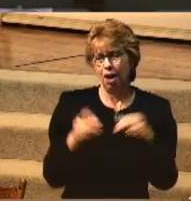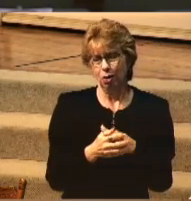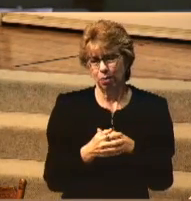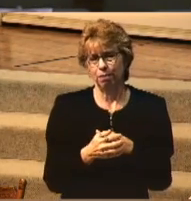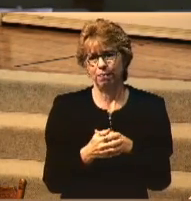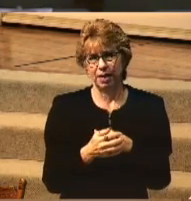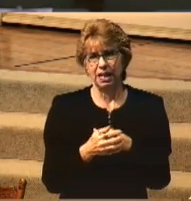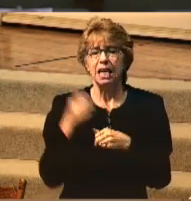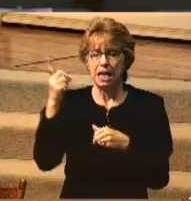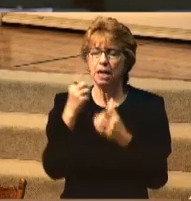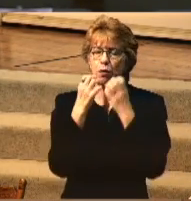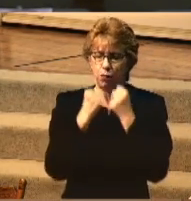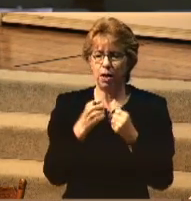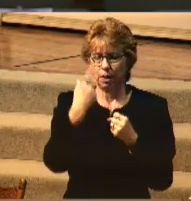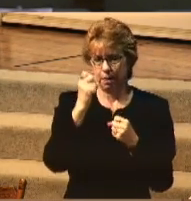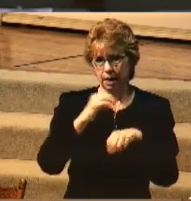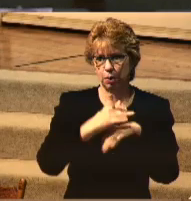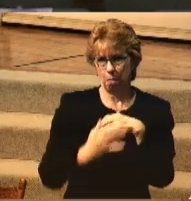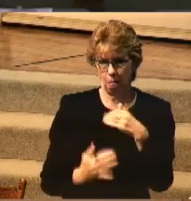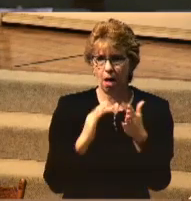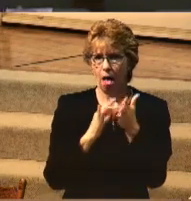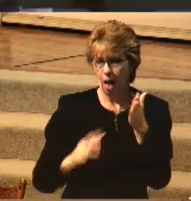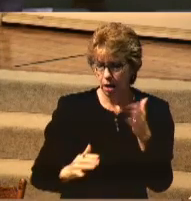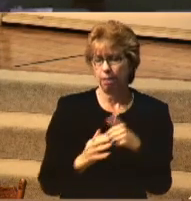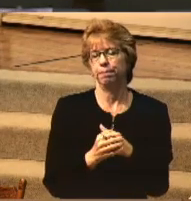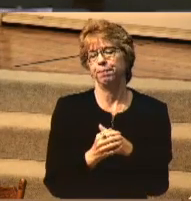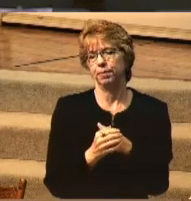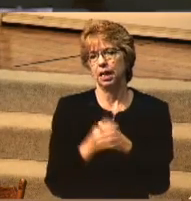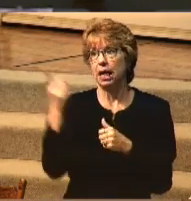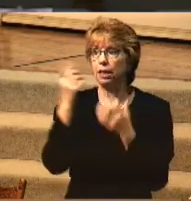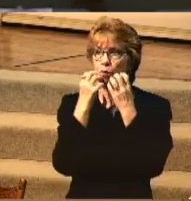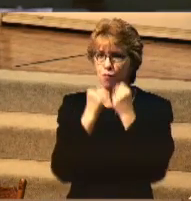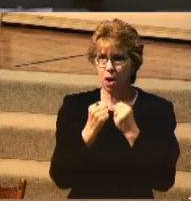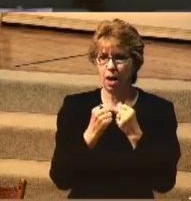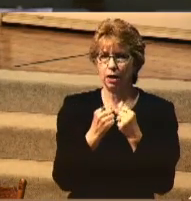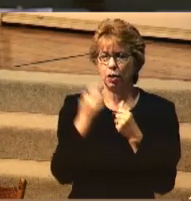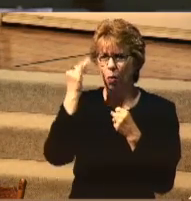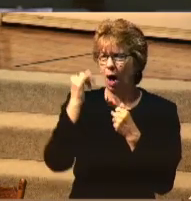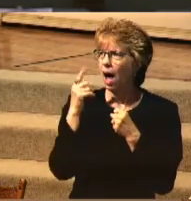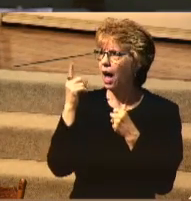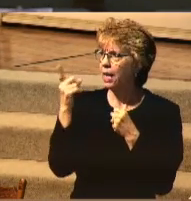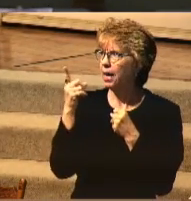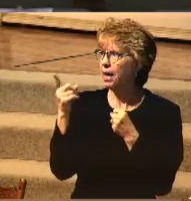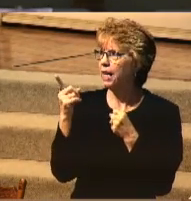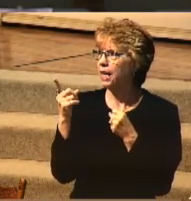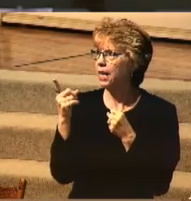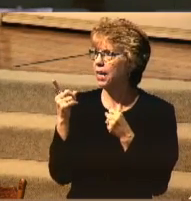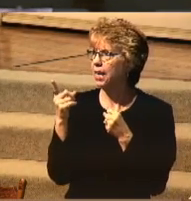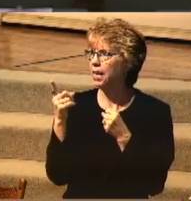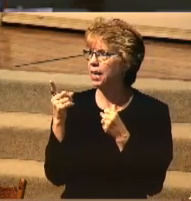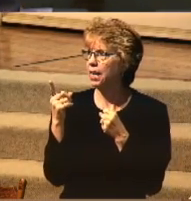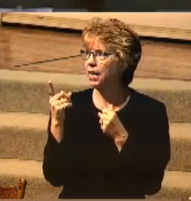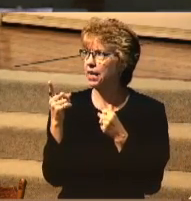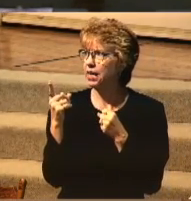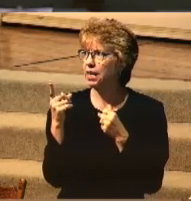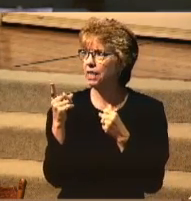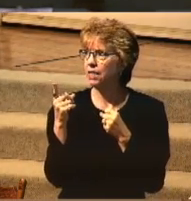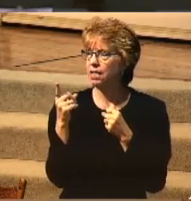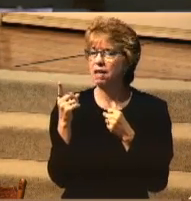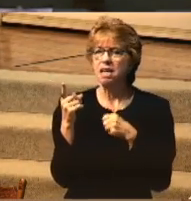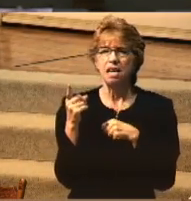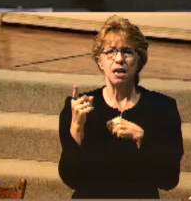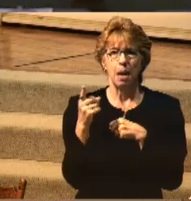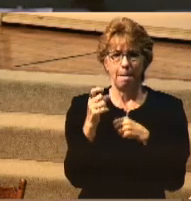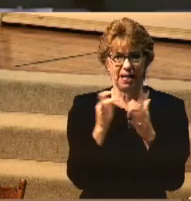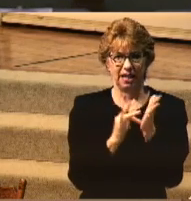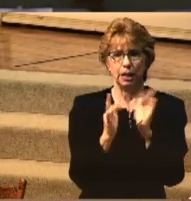blood. Second, he is precious because of his book. Jesus Christ is precious because of the